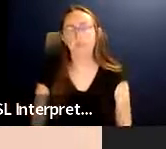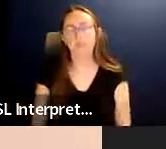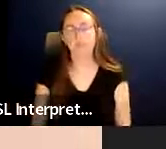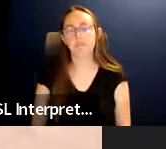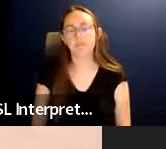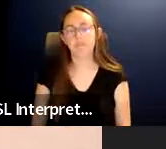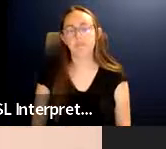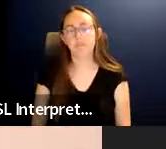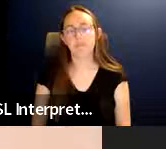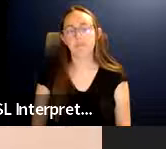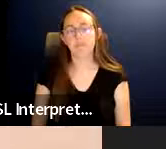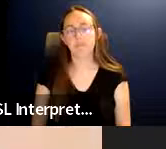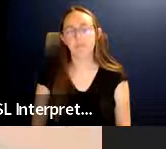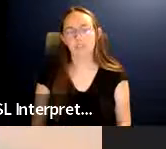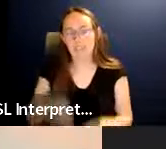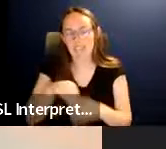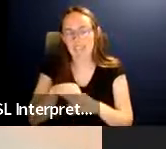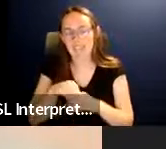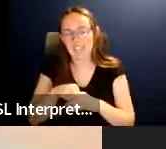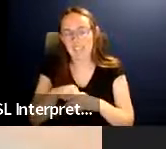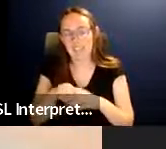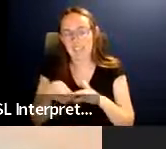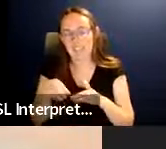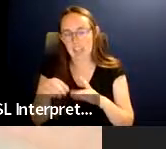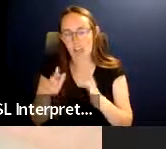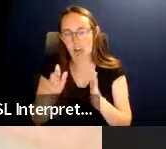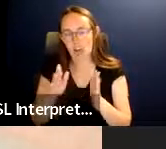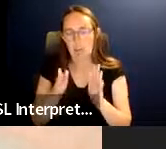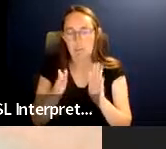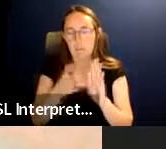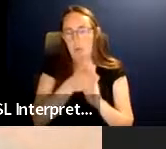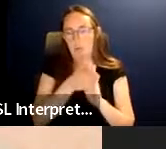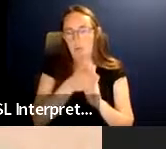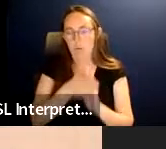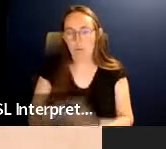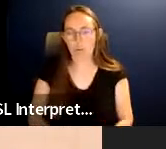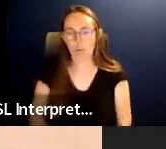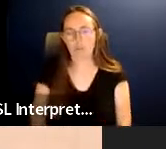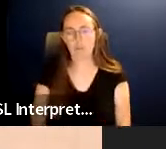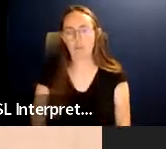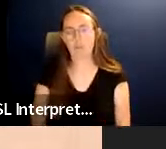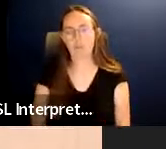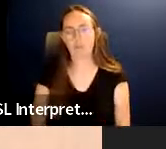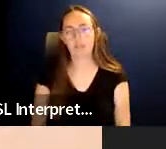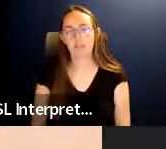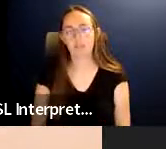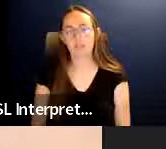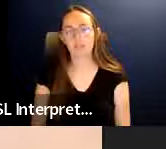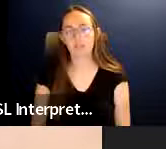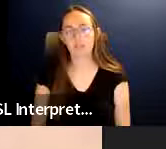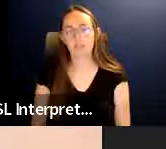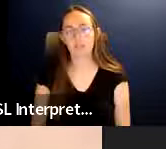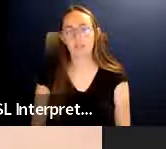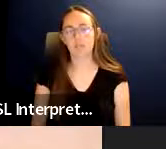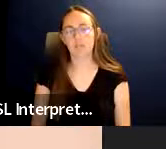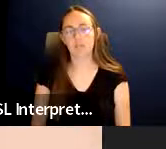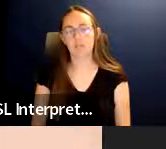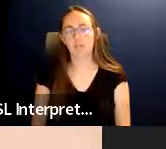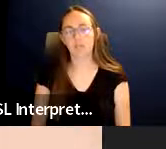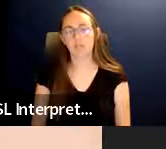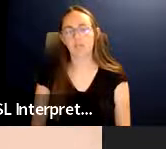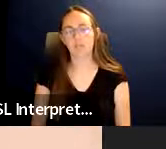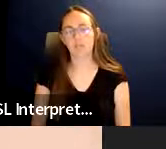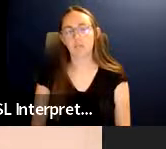on the inside here. And